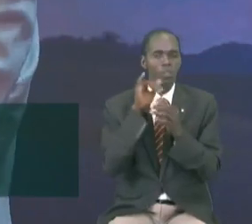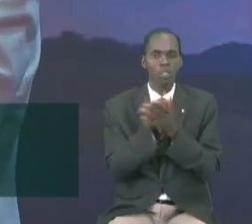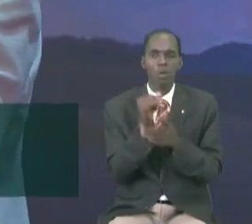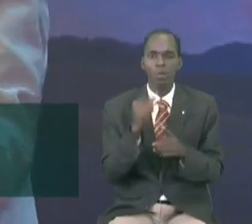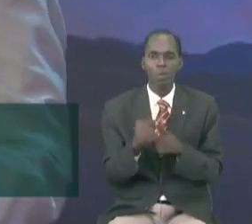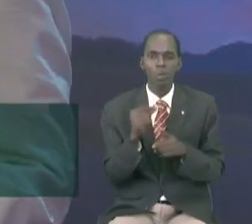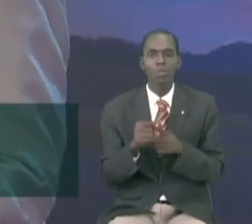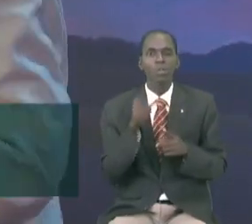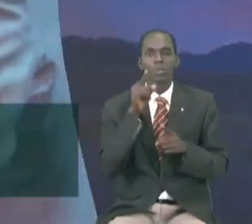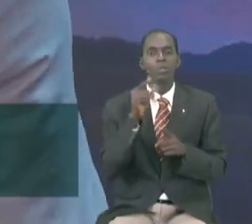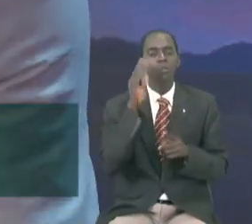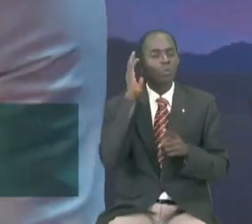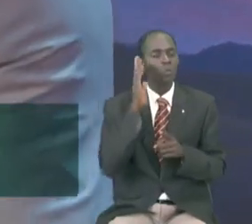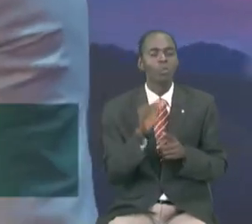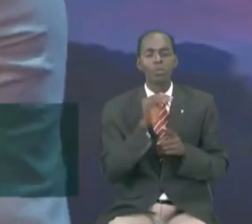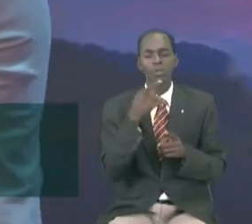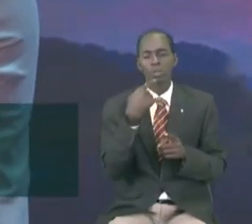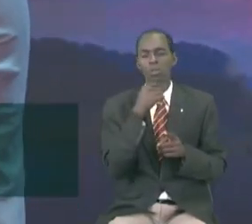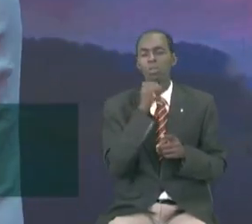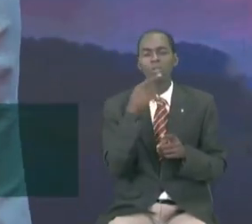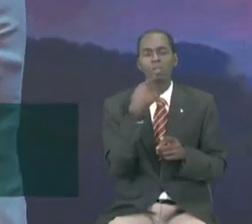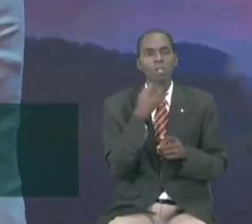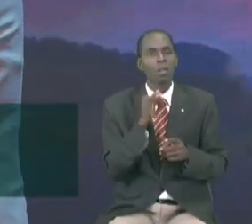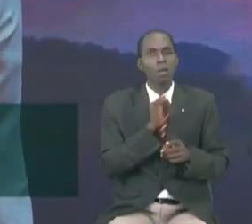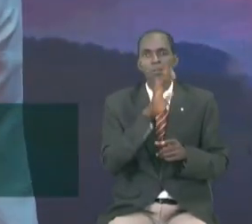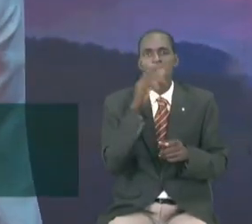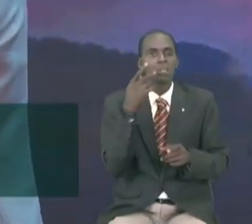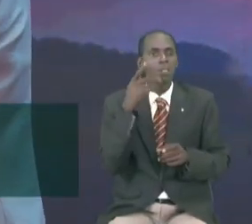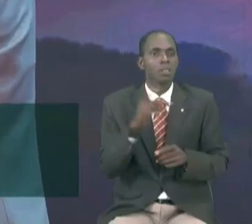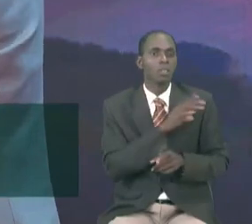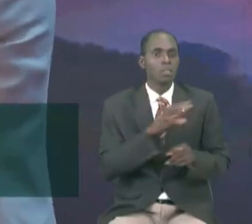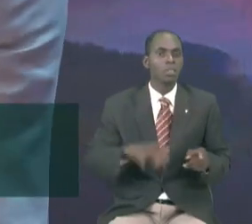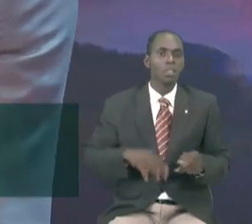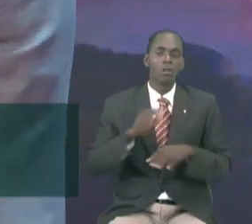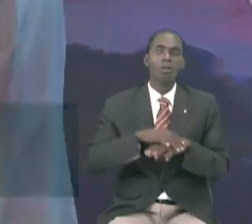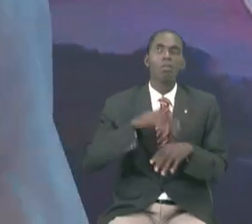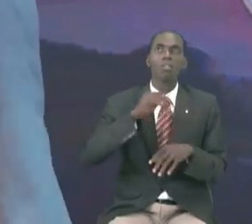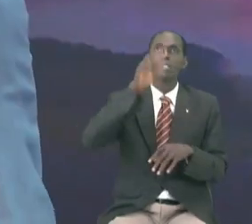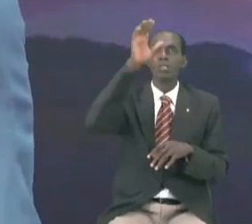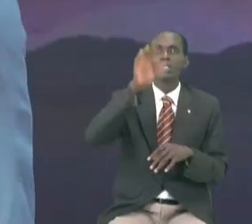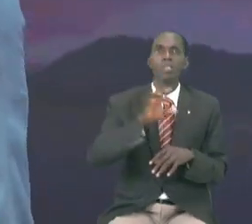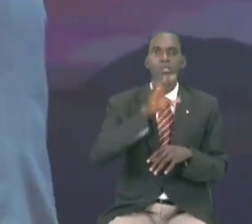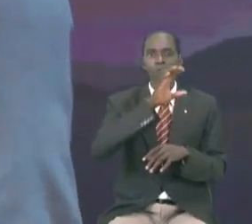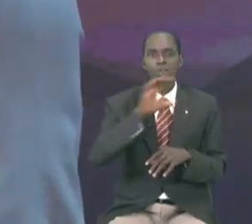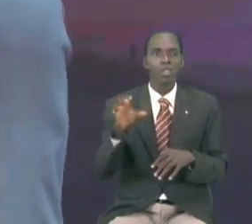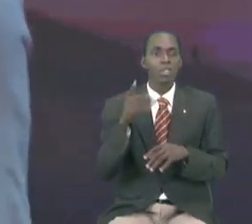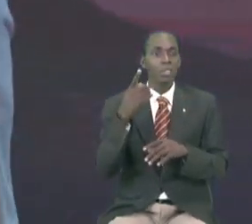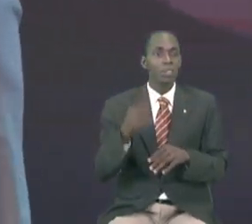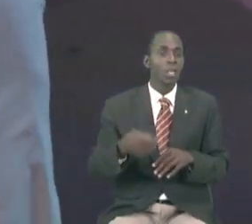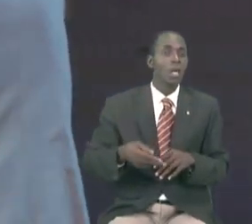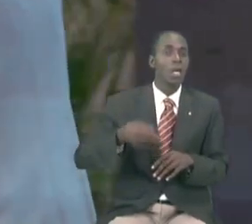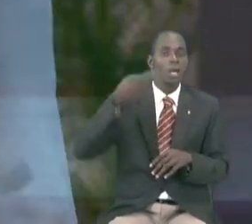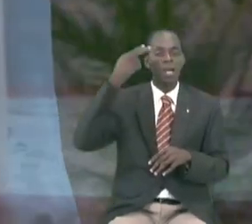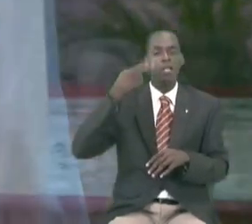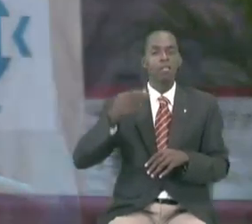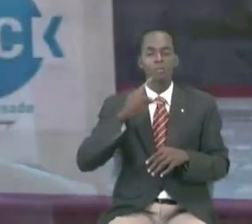the eyewitnesses that saw him on the cross. And he said, it is finished. You are not there, but the people who heard